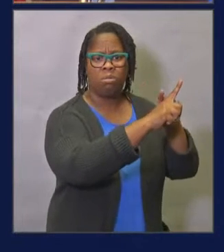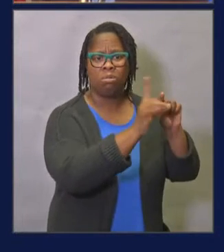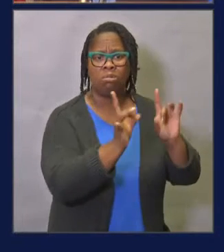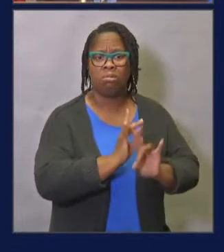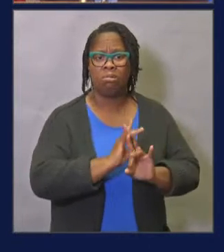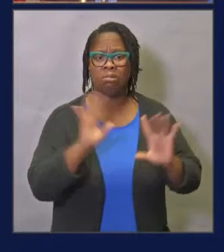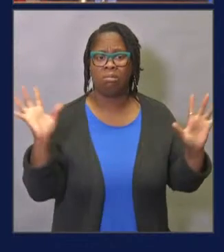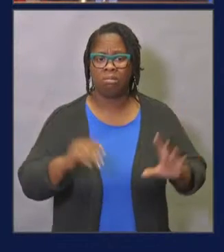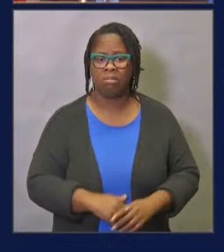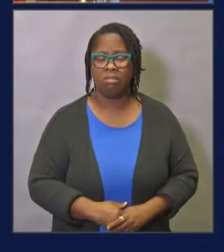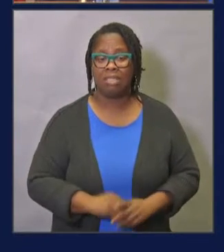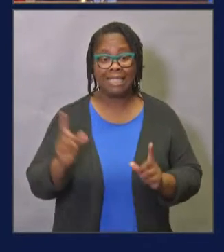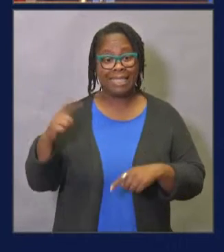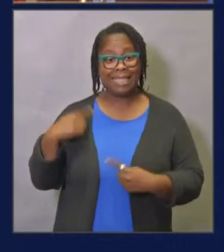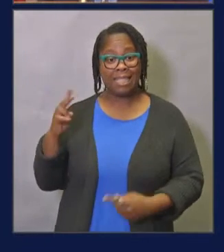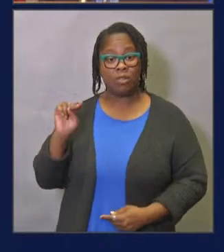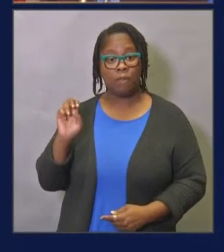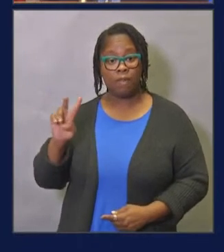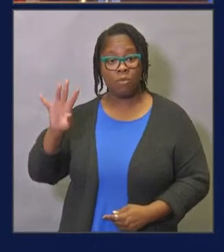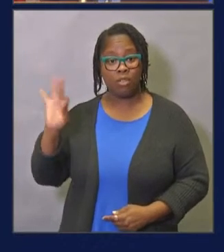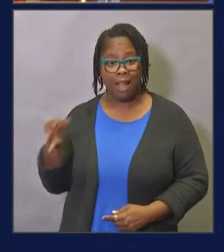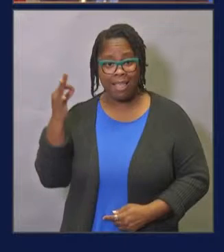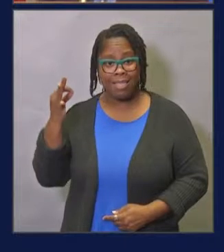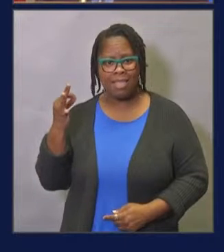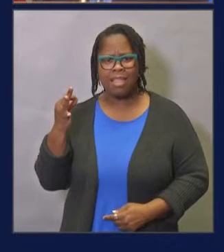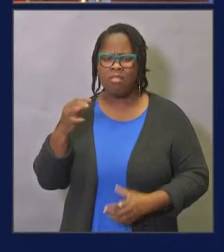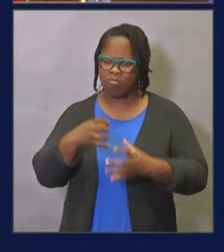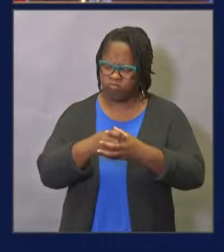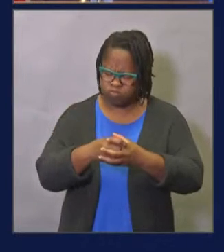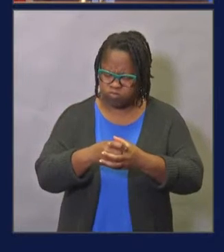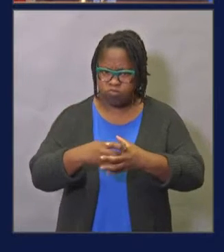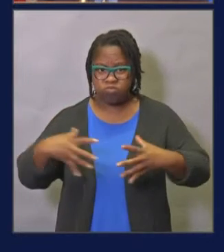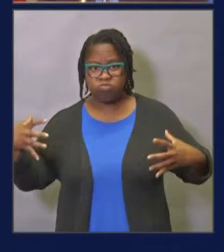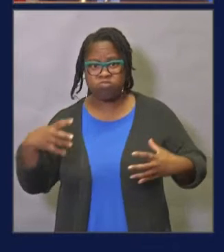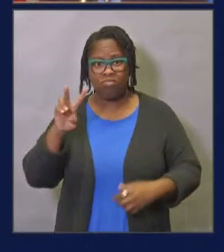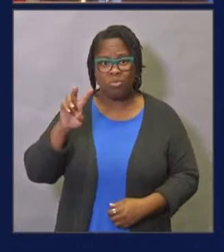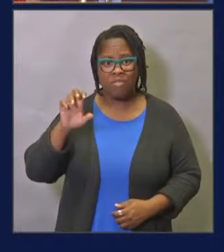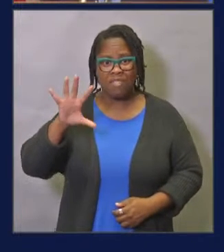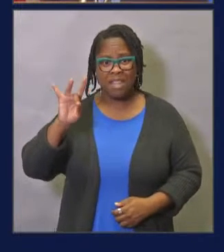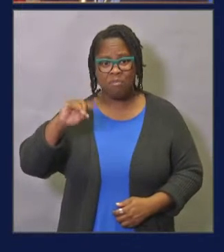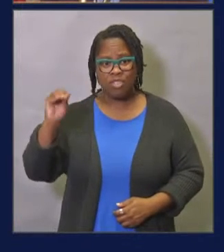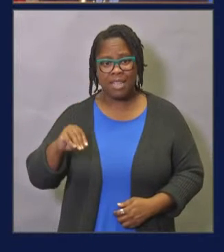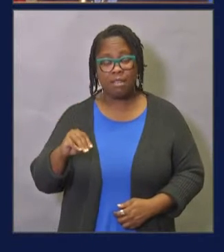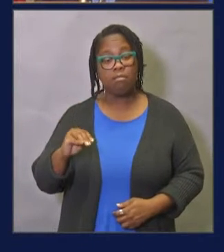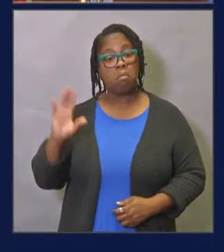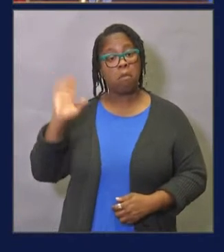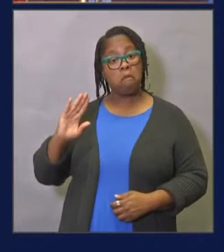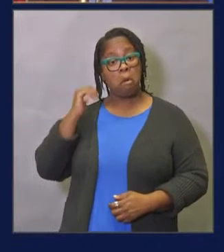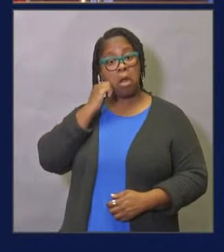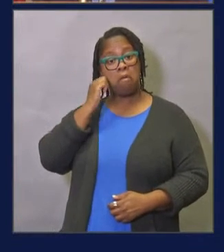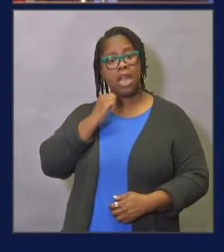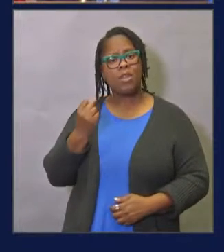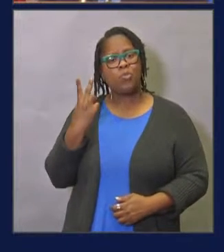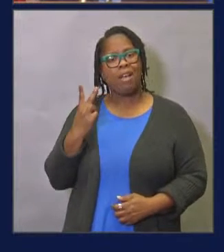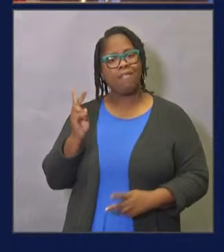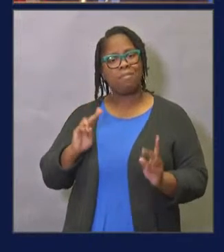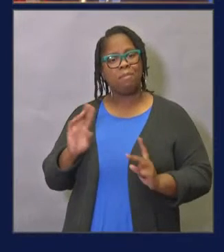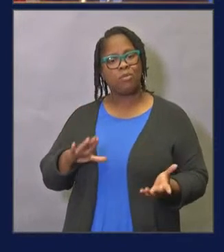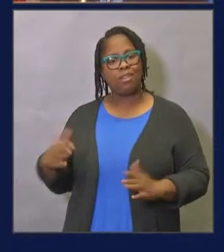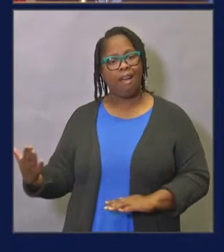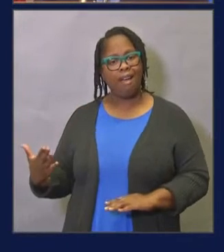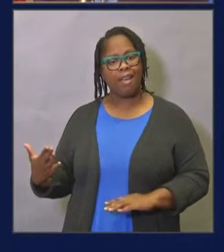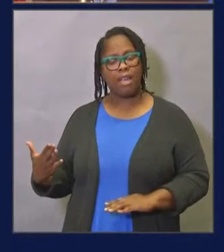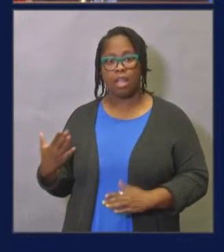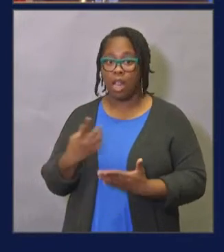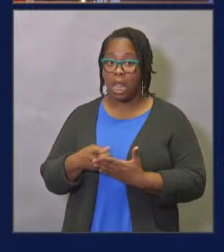9th, average daily deaths have increased 258%, from 12 average deaths per day to 43 this